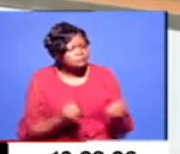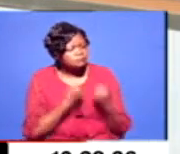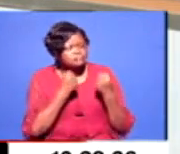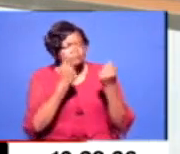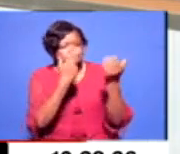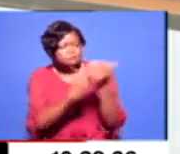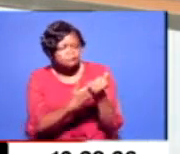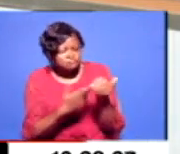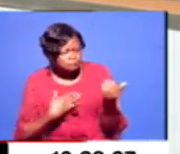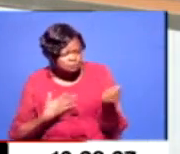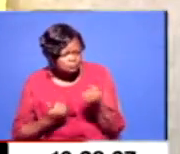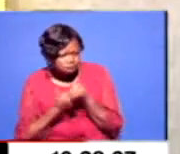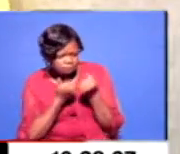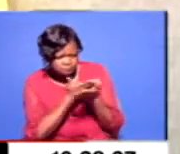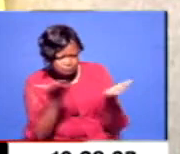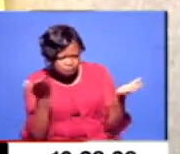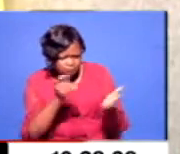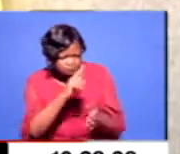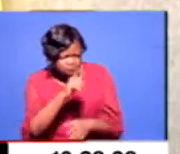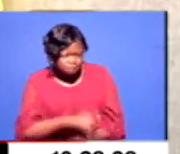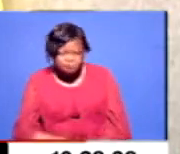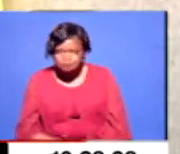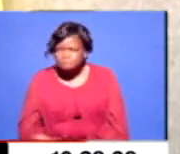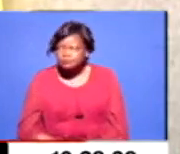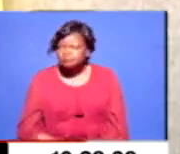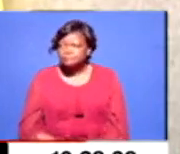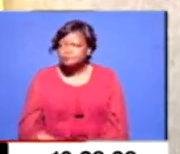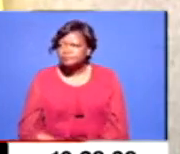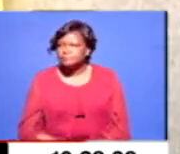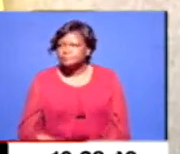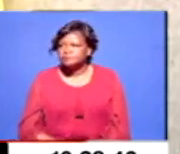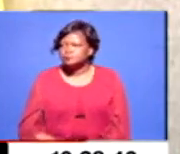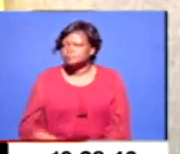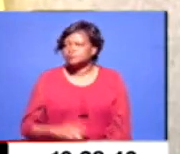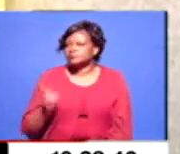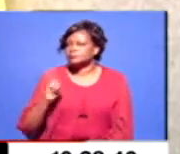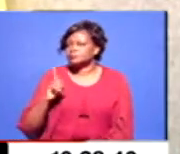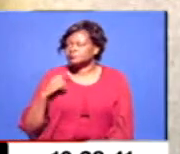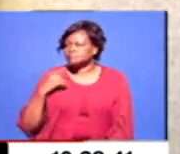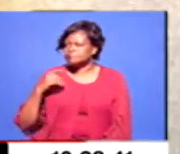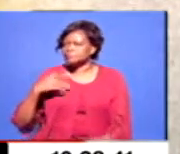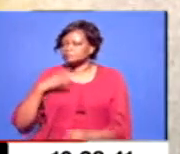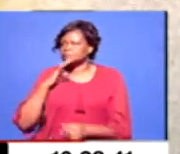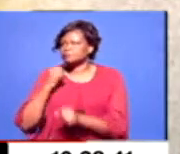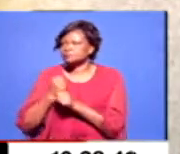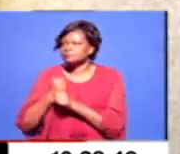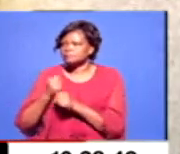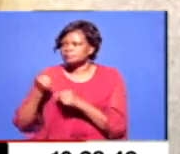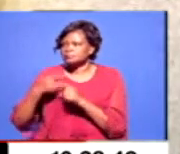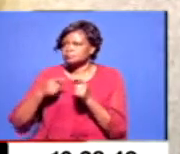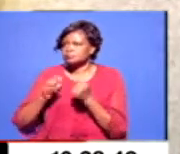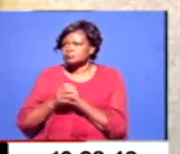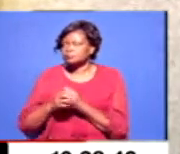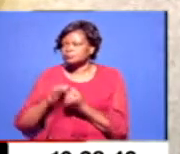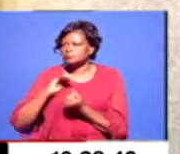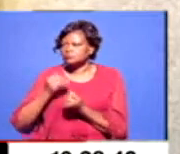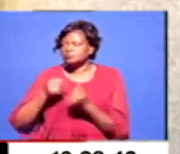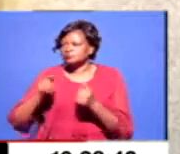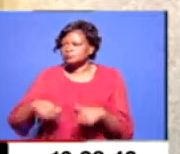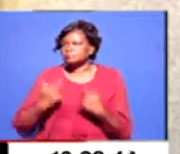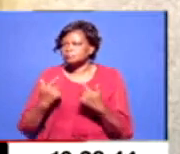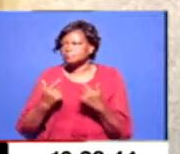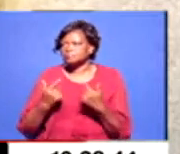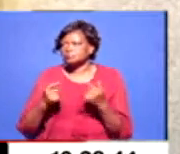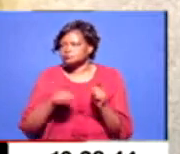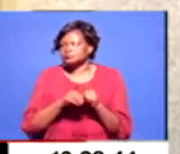this noble gesture? We've not had partners. We've been doing it from our side, as God